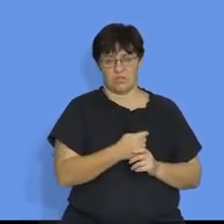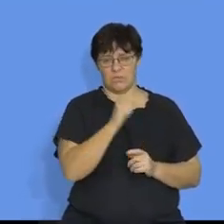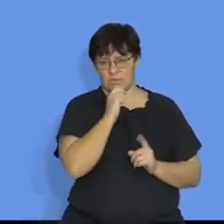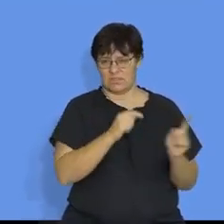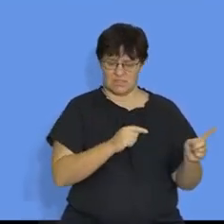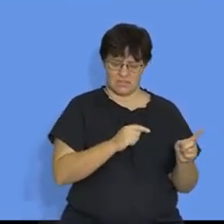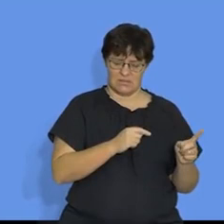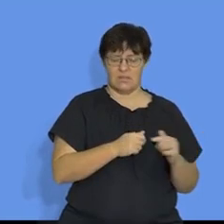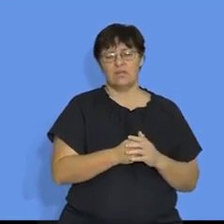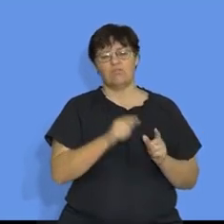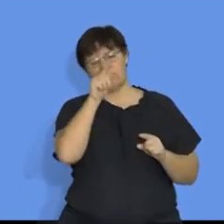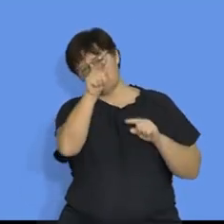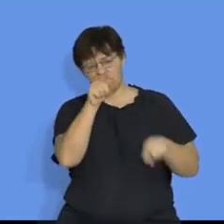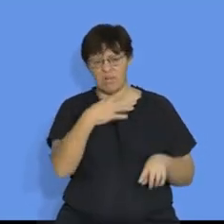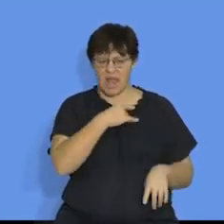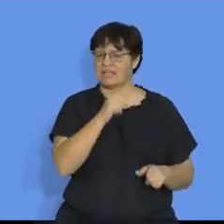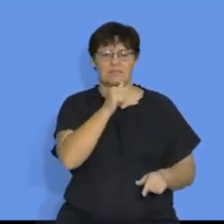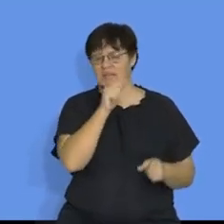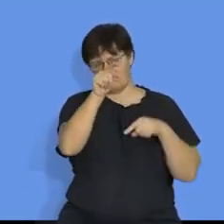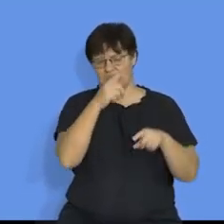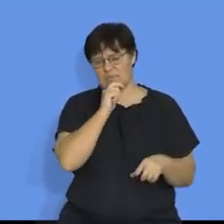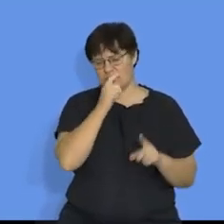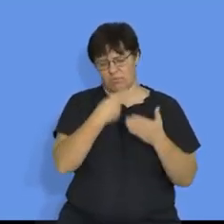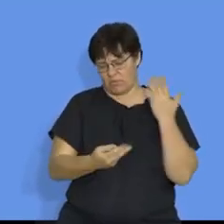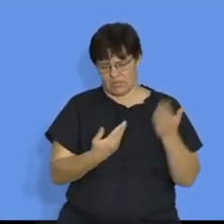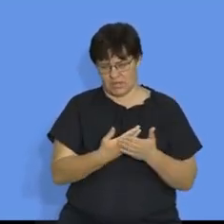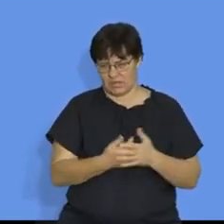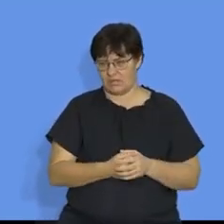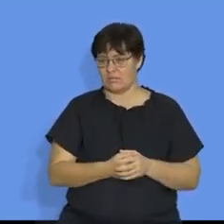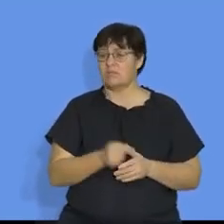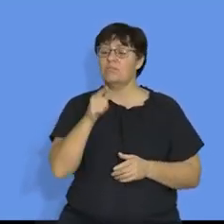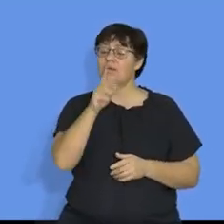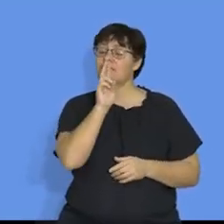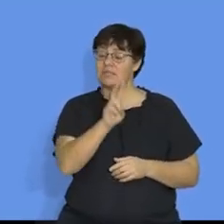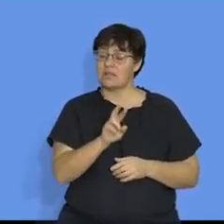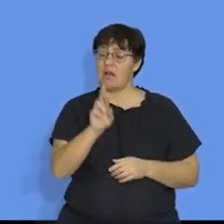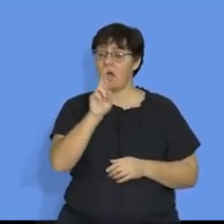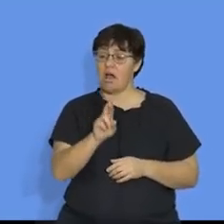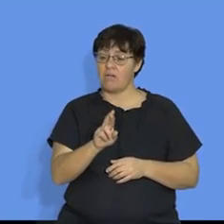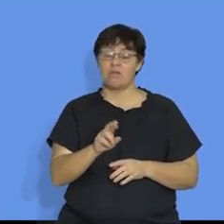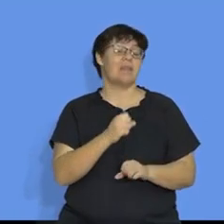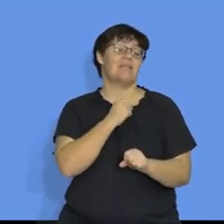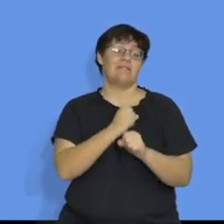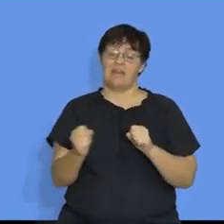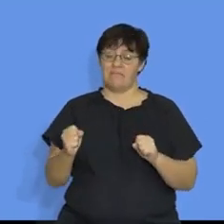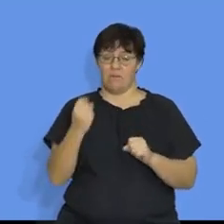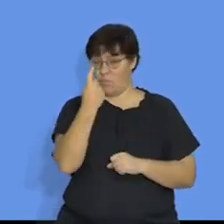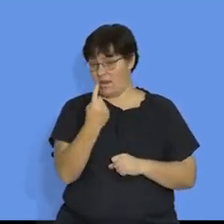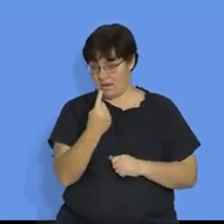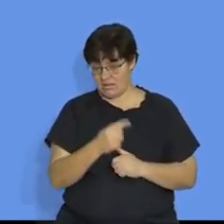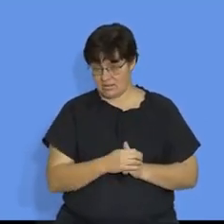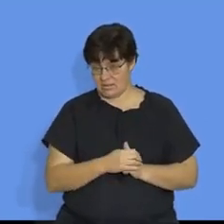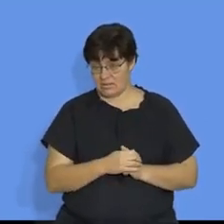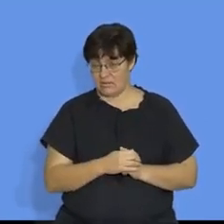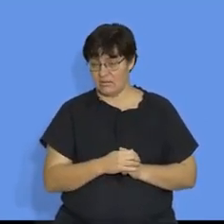you like one version more than the other, that does not matter. Lastly, I just want you to note that r is not equal to